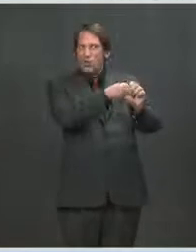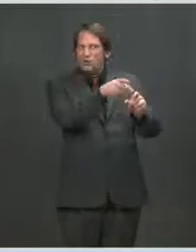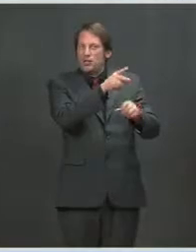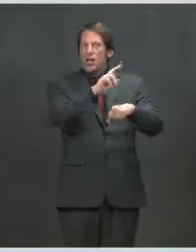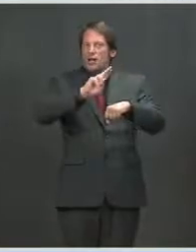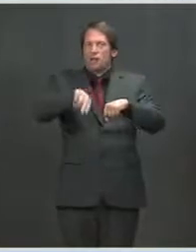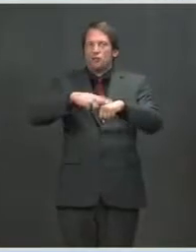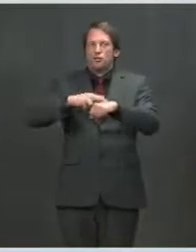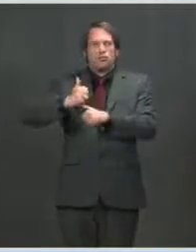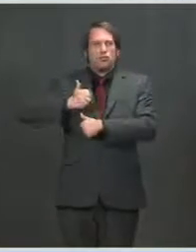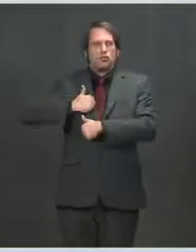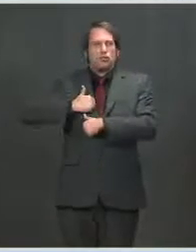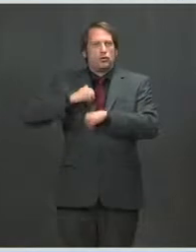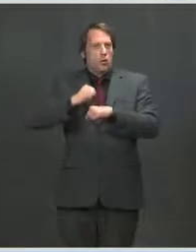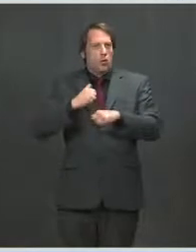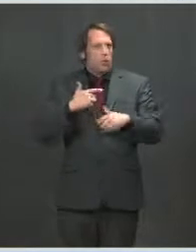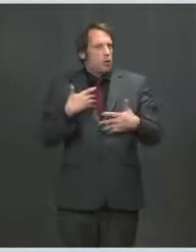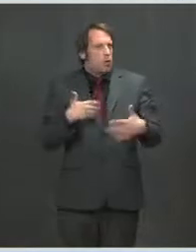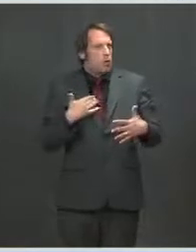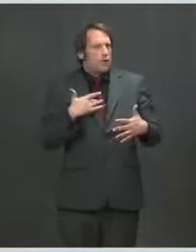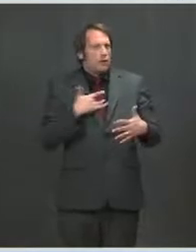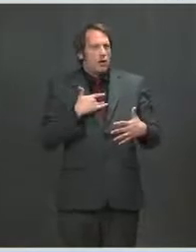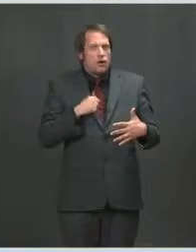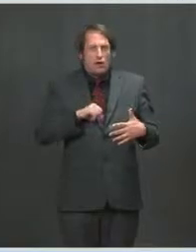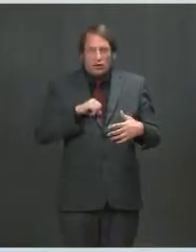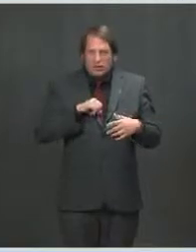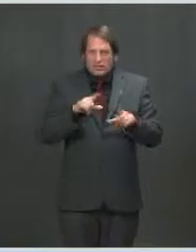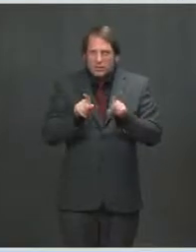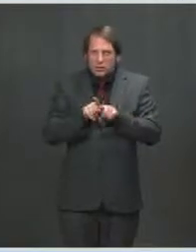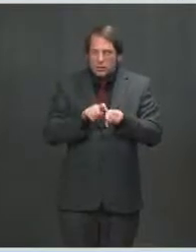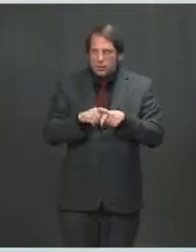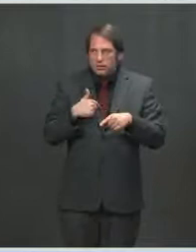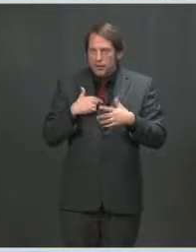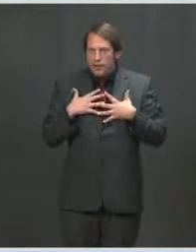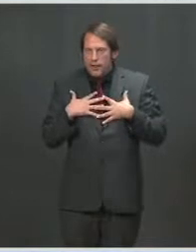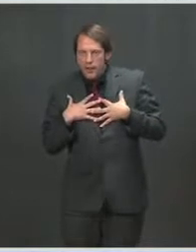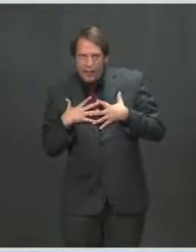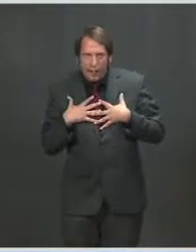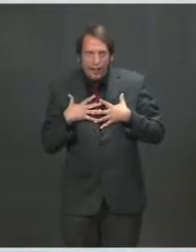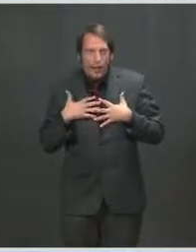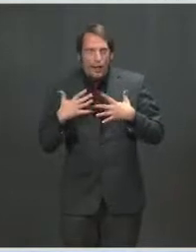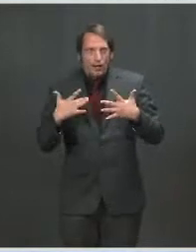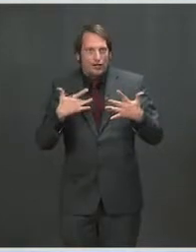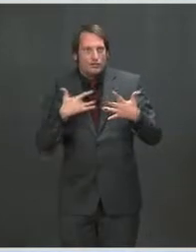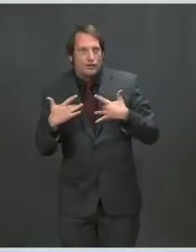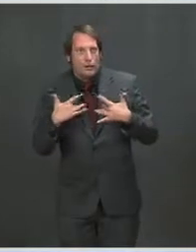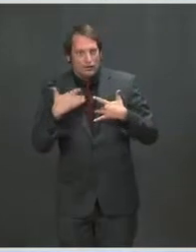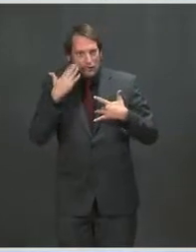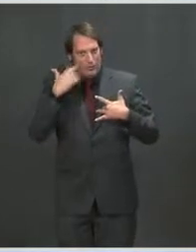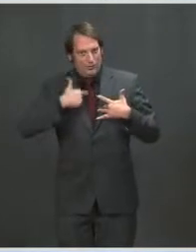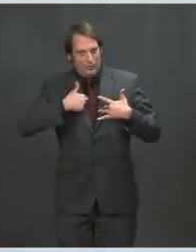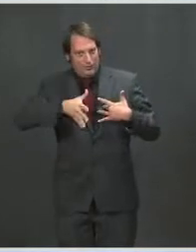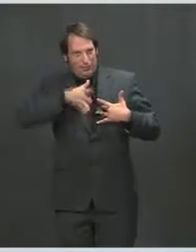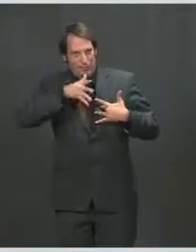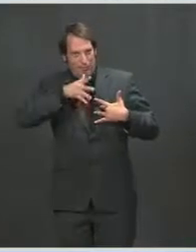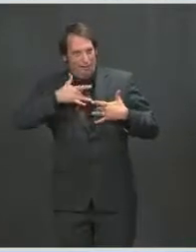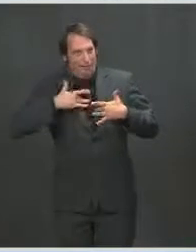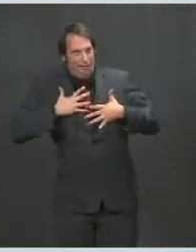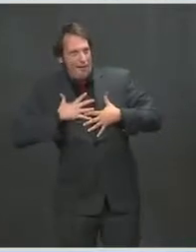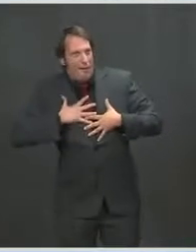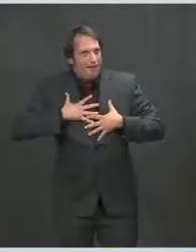pride and concern that every military mom knows so well. Or perhaps it's because of my